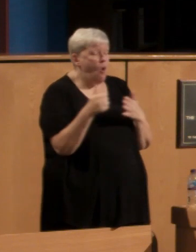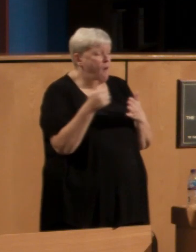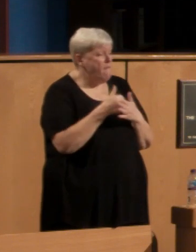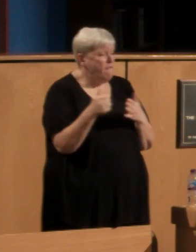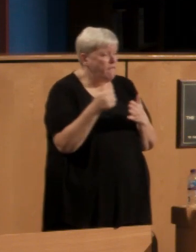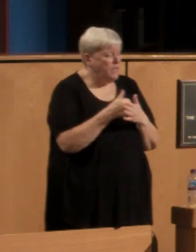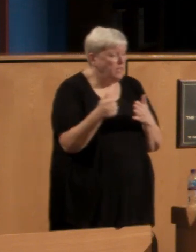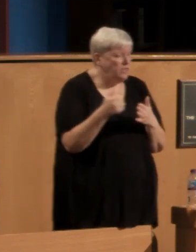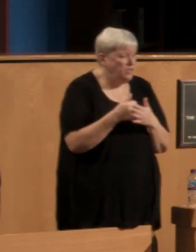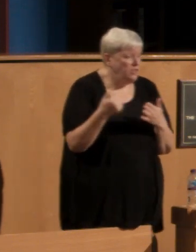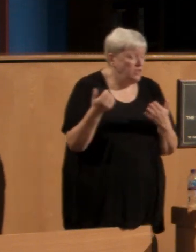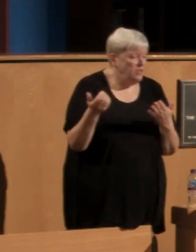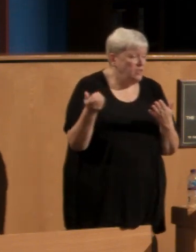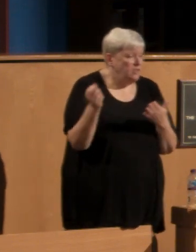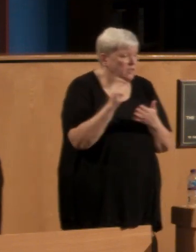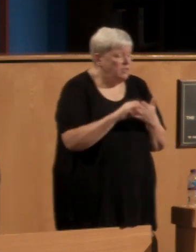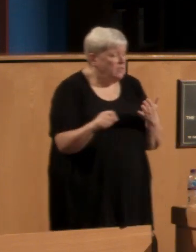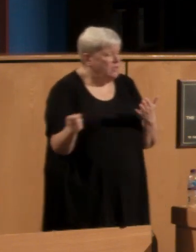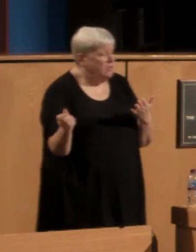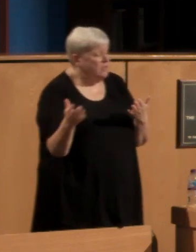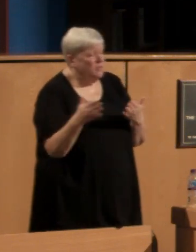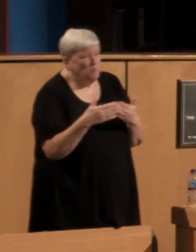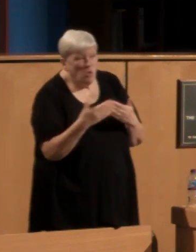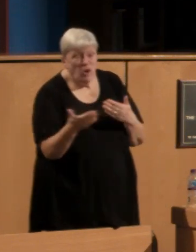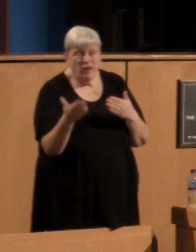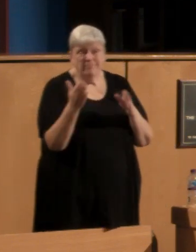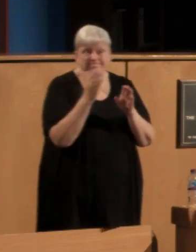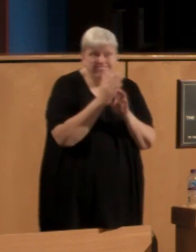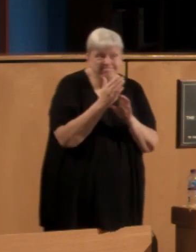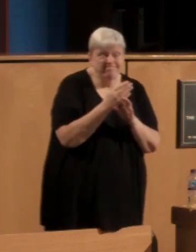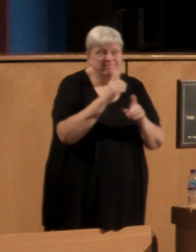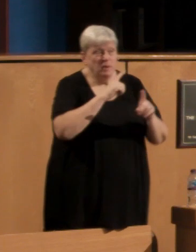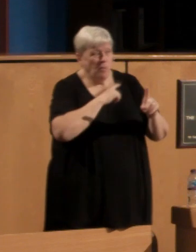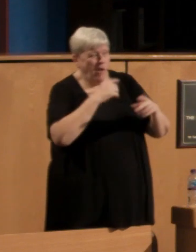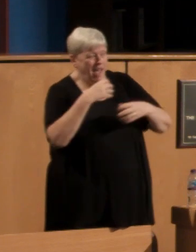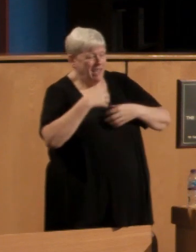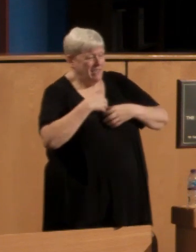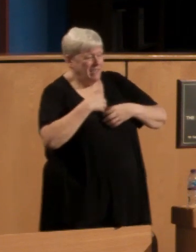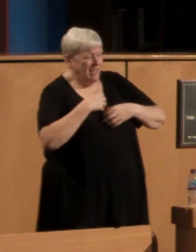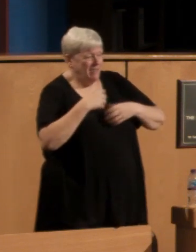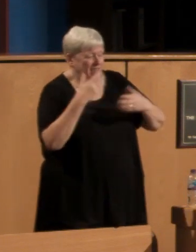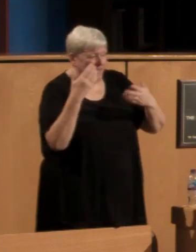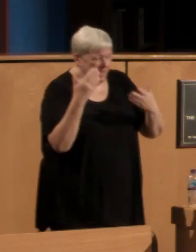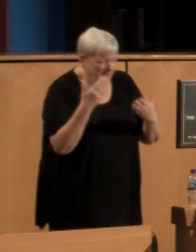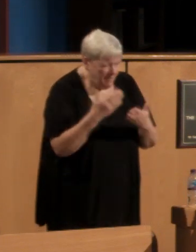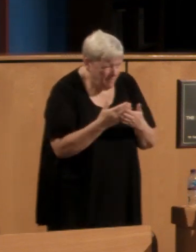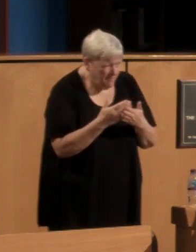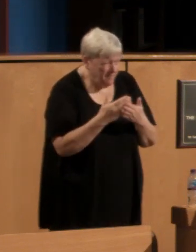also the kind of horror that I write, which is a lot more subtle in why it's scary. I hate jump scares, for example. That